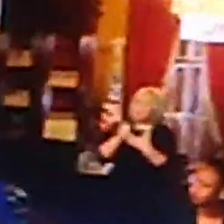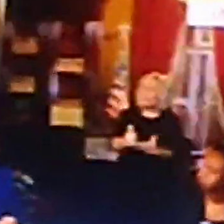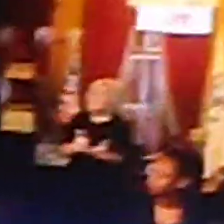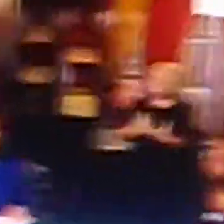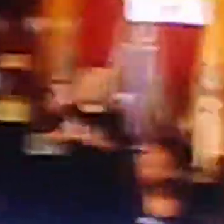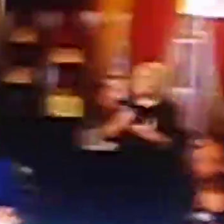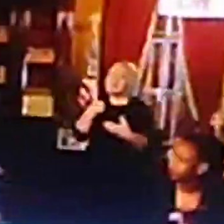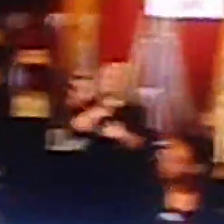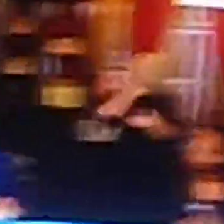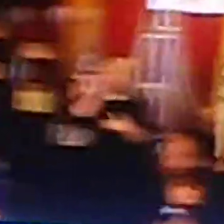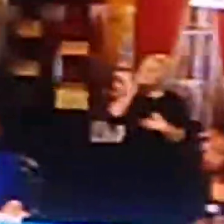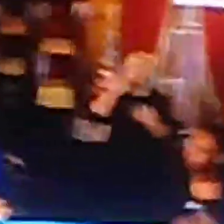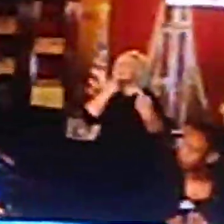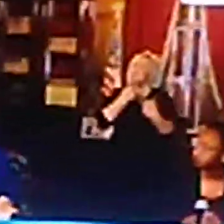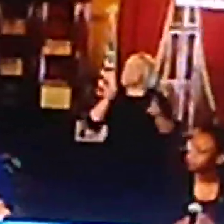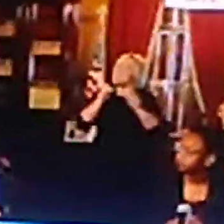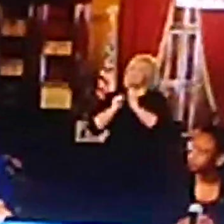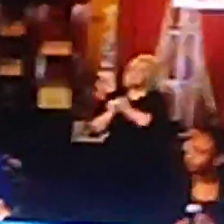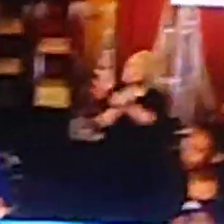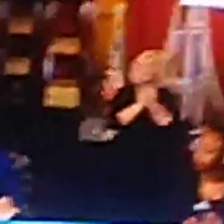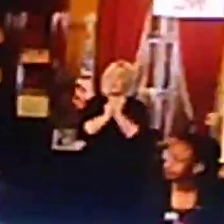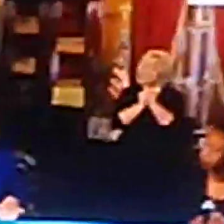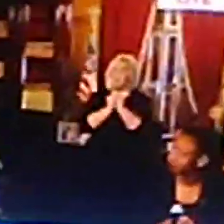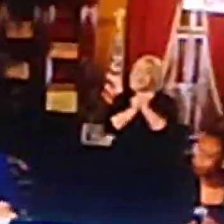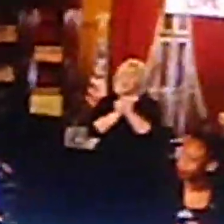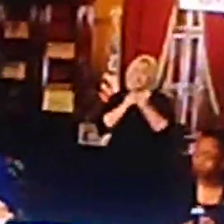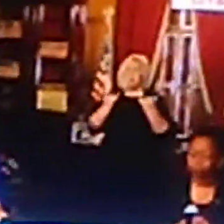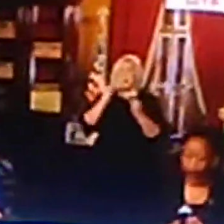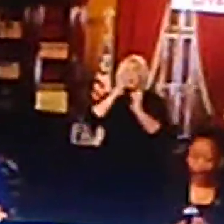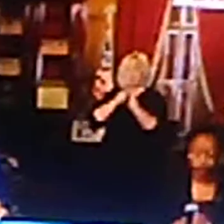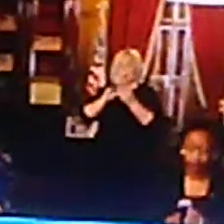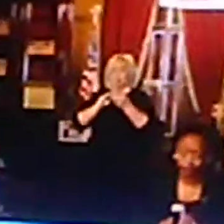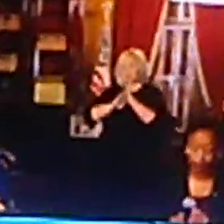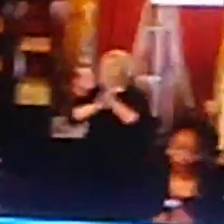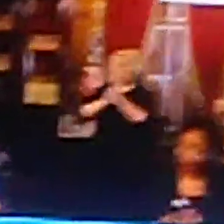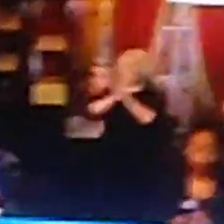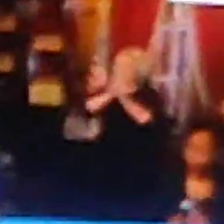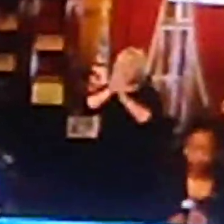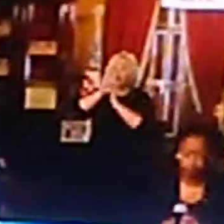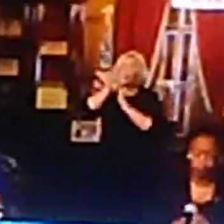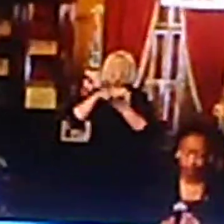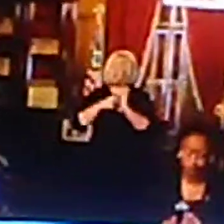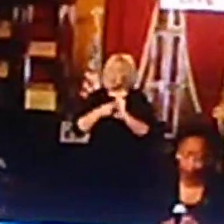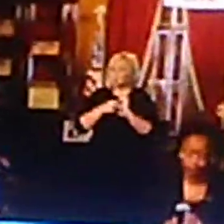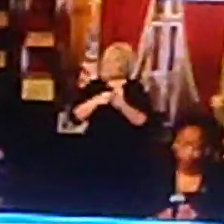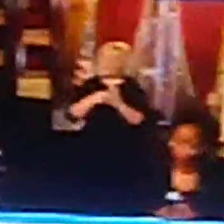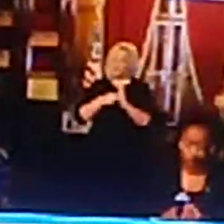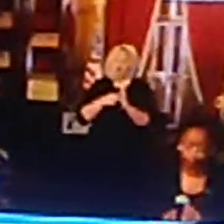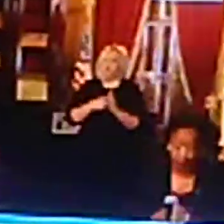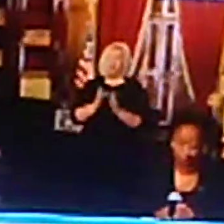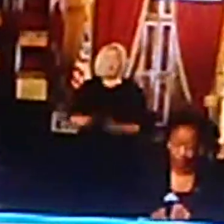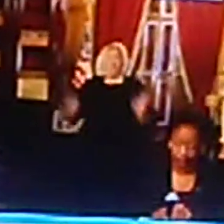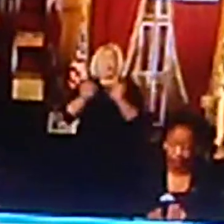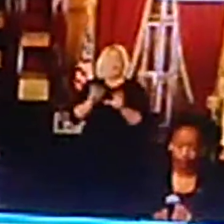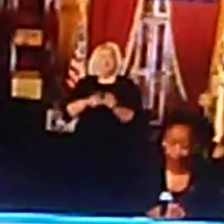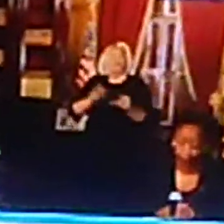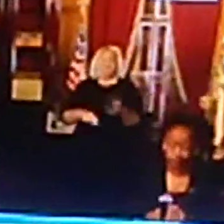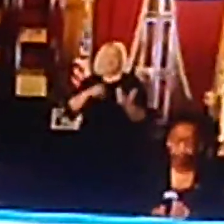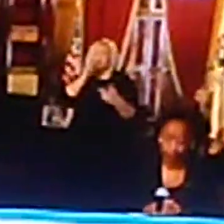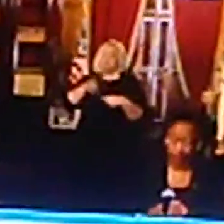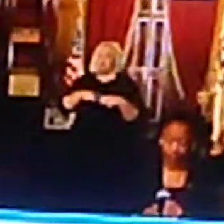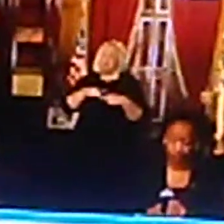together. And when you see those numbers rise, don't think that it doesn't mean your participation, your staying